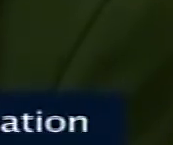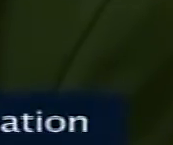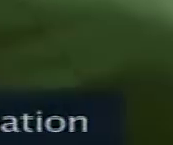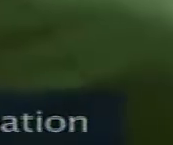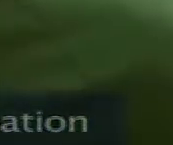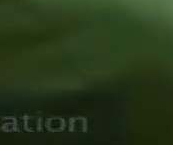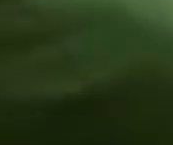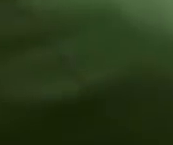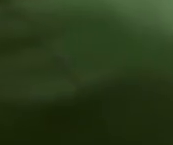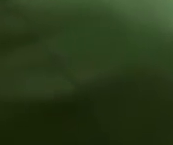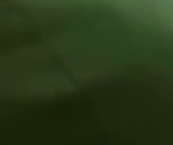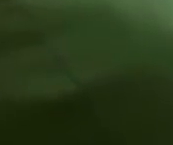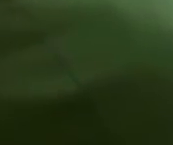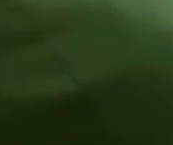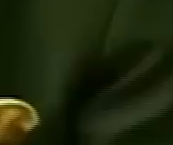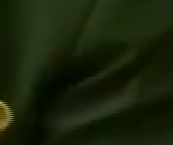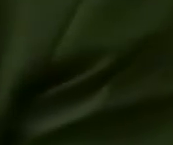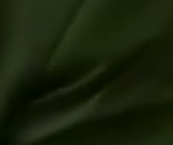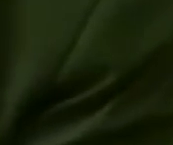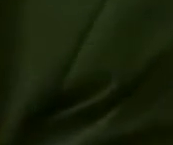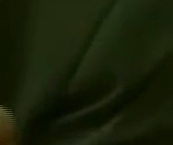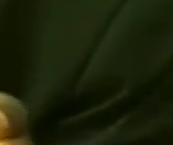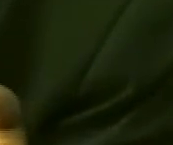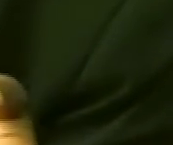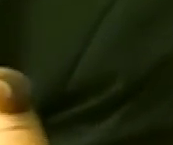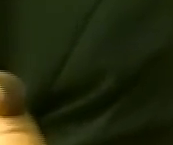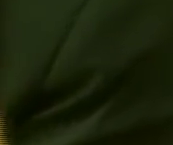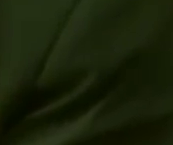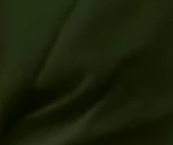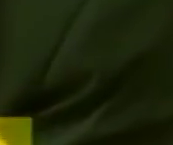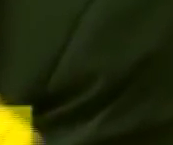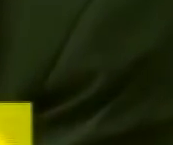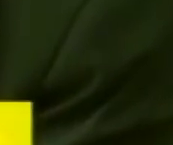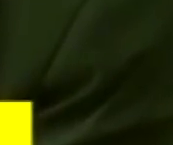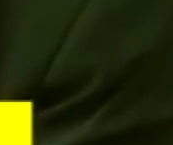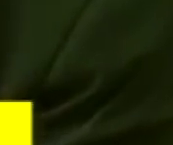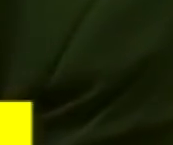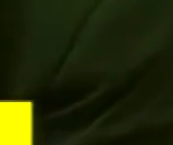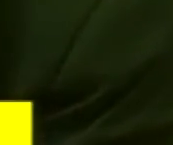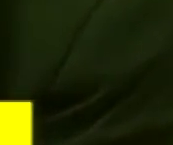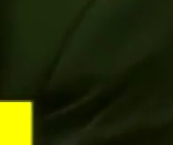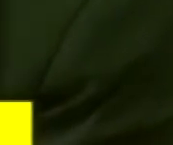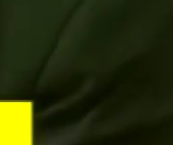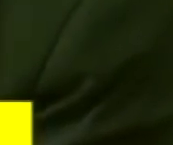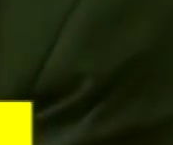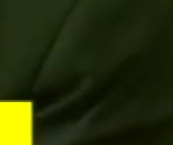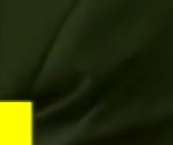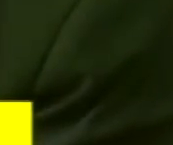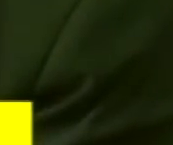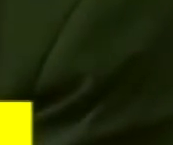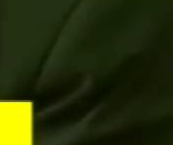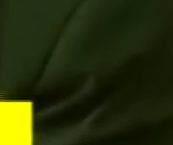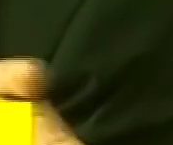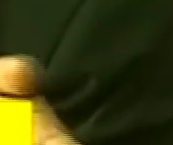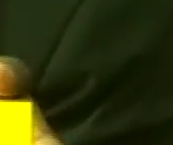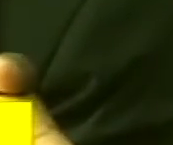class. You know. On the other hand, let us understand that private schools, the higher the number of